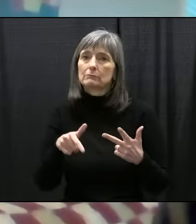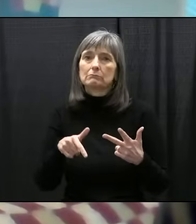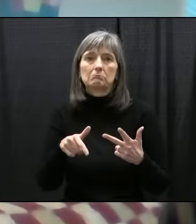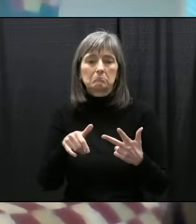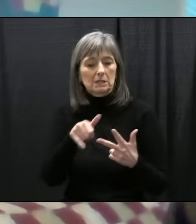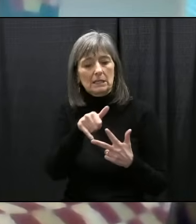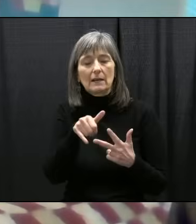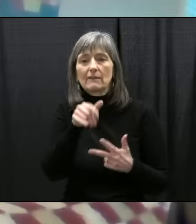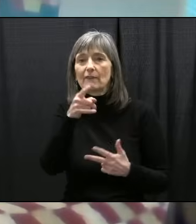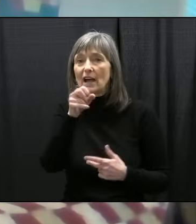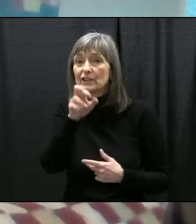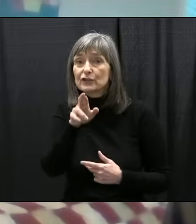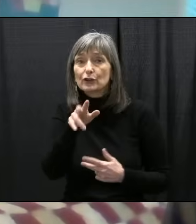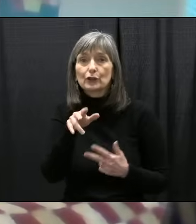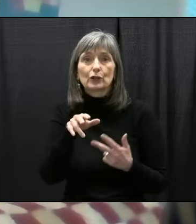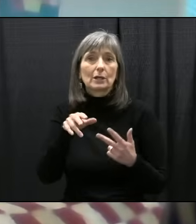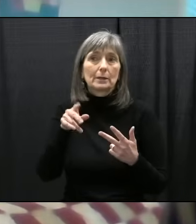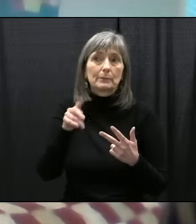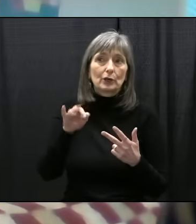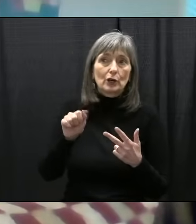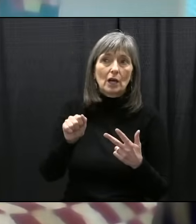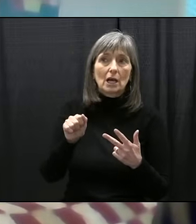as